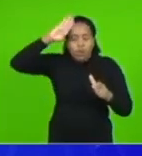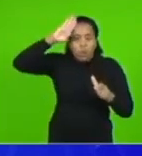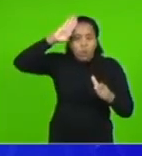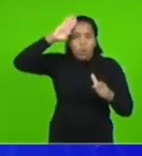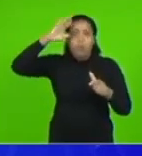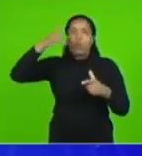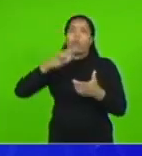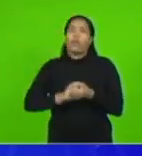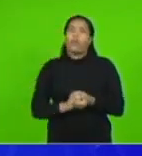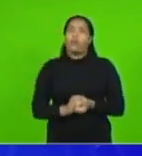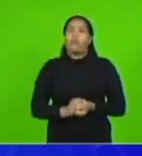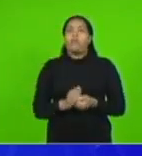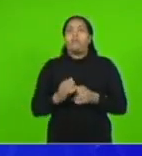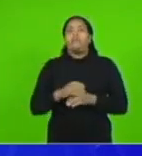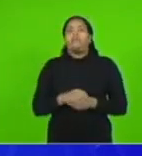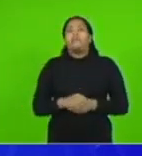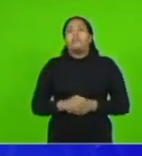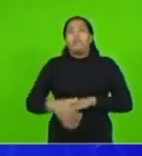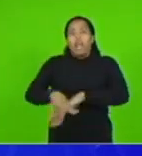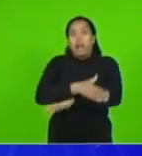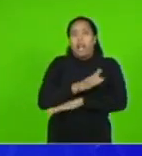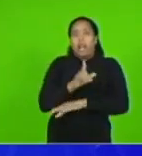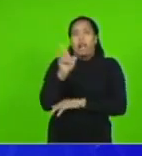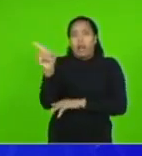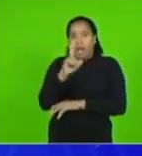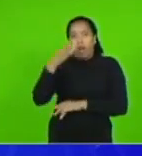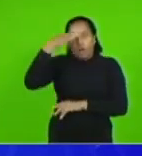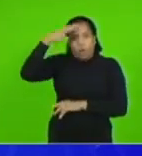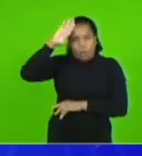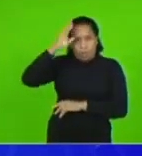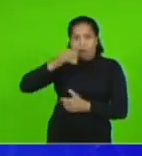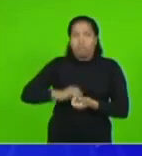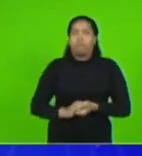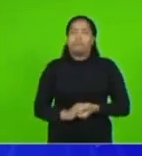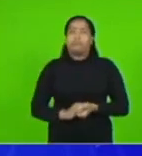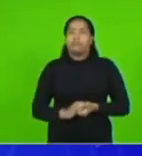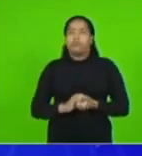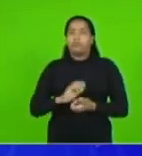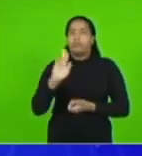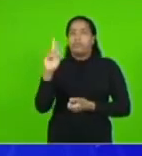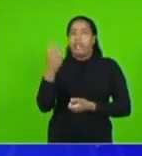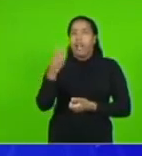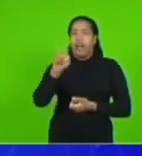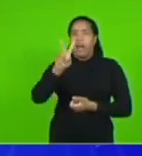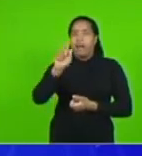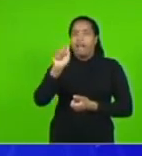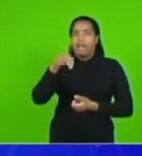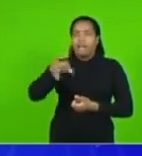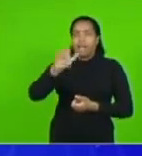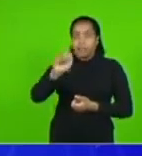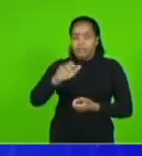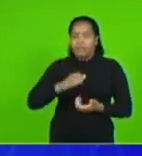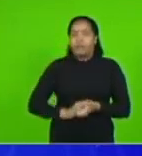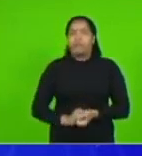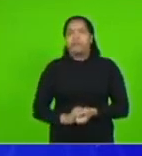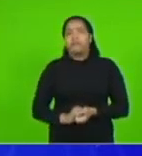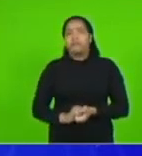all over the world who participated in this event with us. In Havana, Cuba, they also participated.